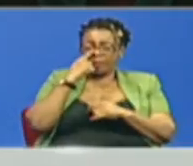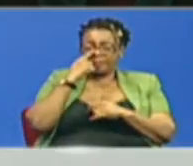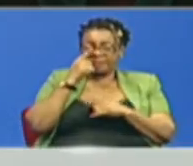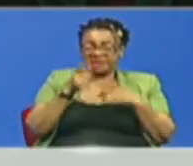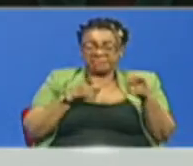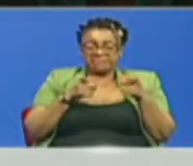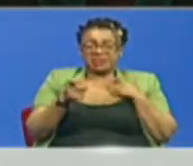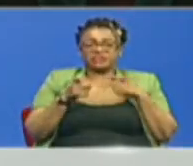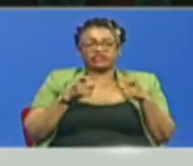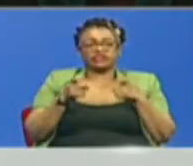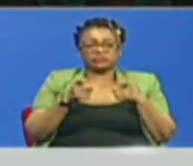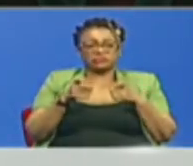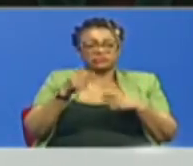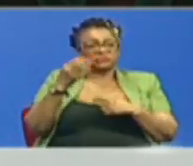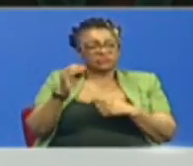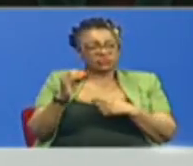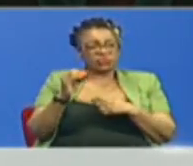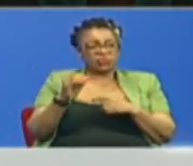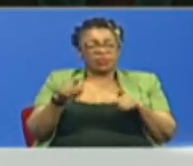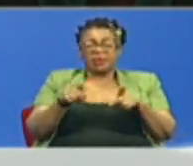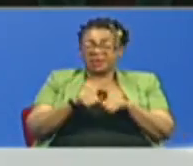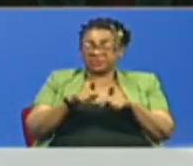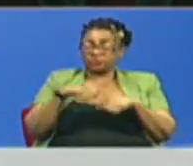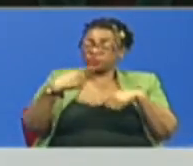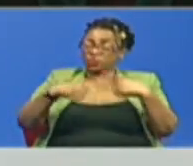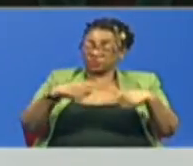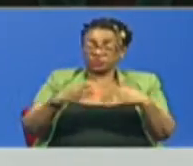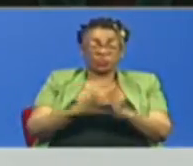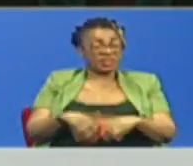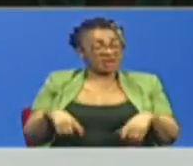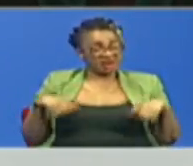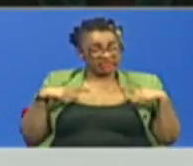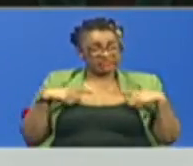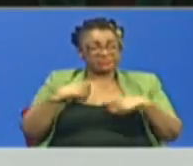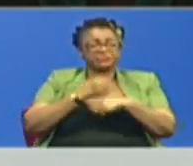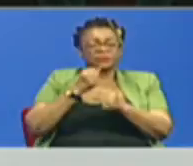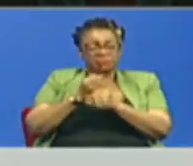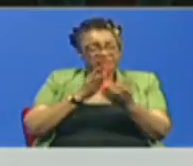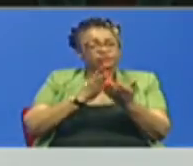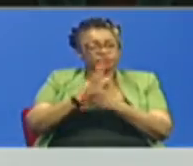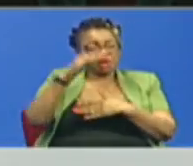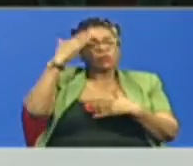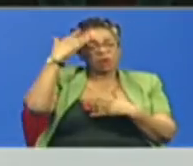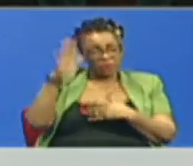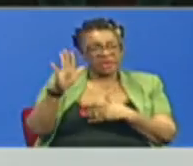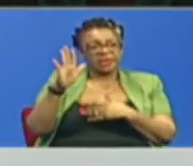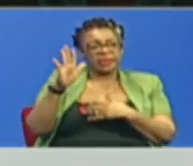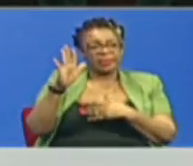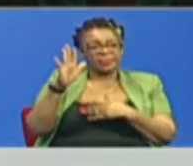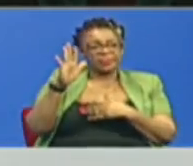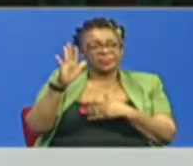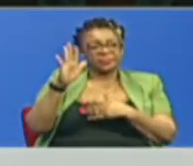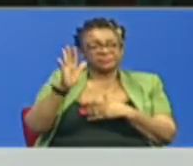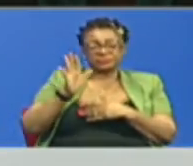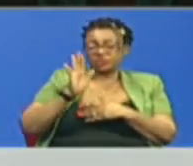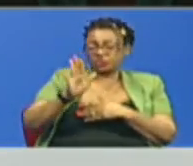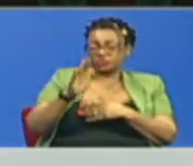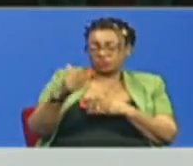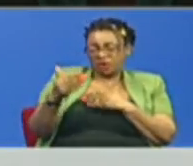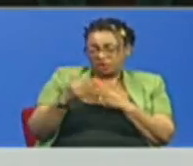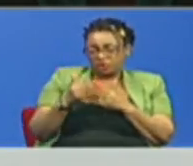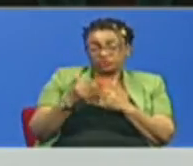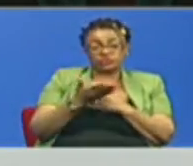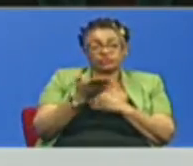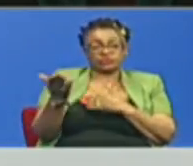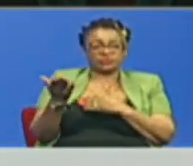fast. So as you go about your life, make sure you're aware of your health and that of those close to you. Back